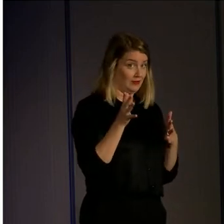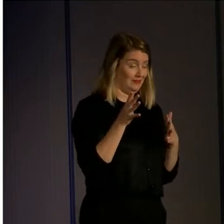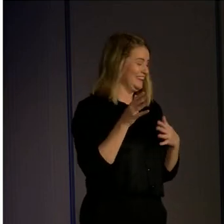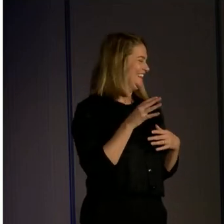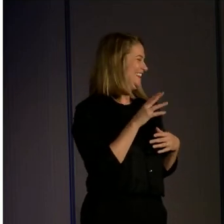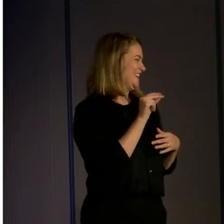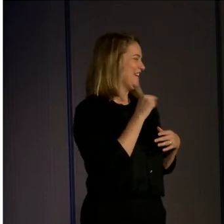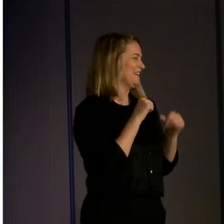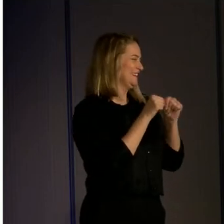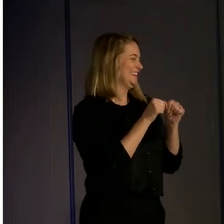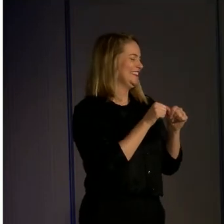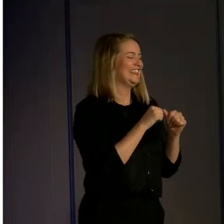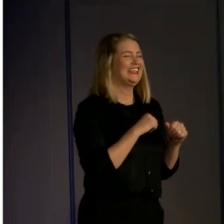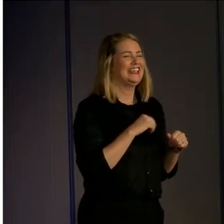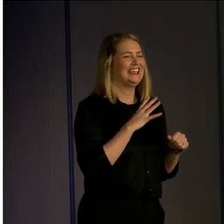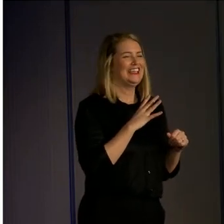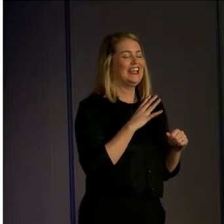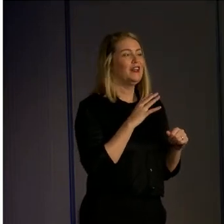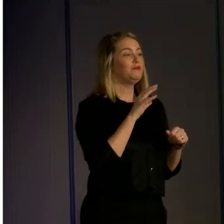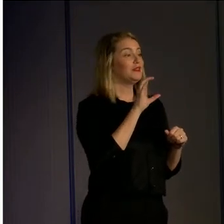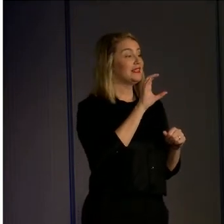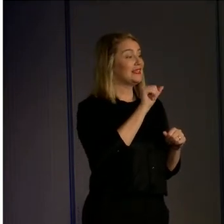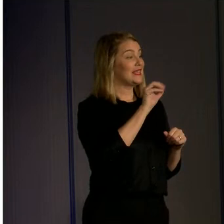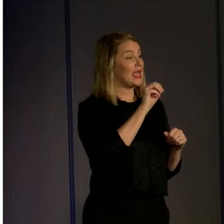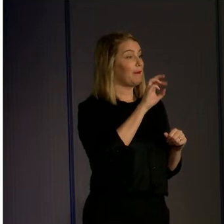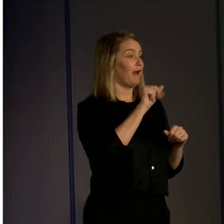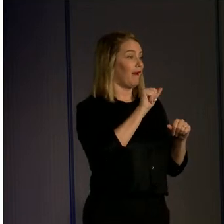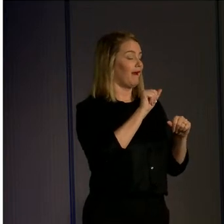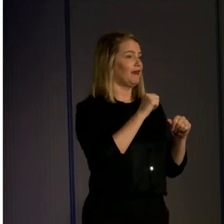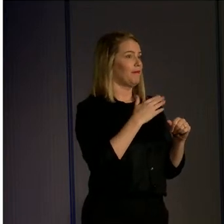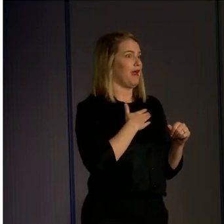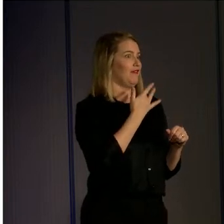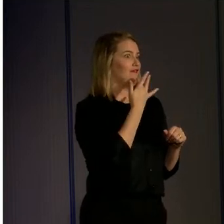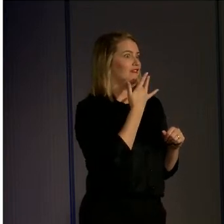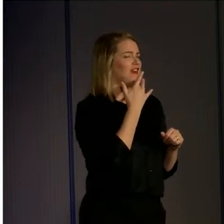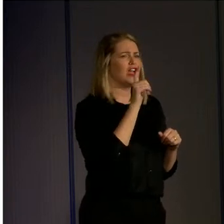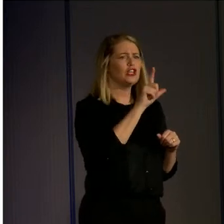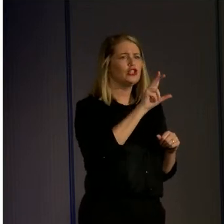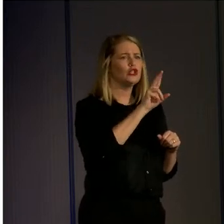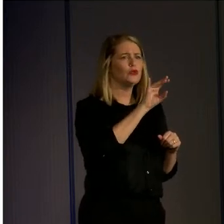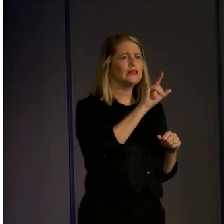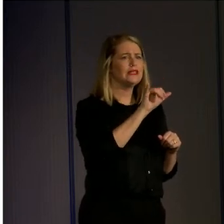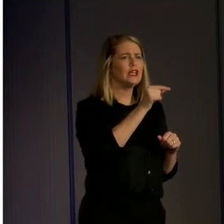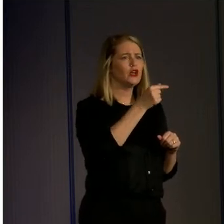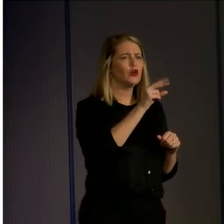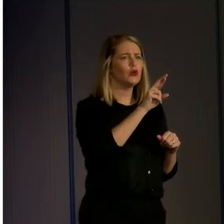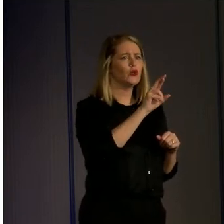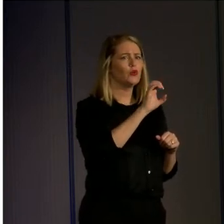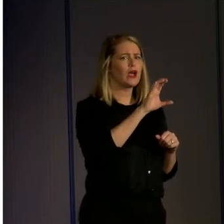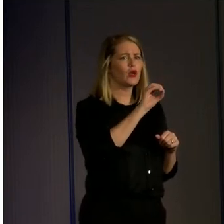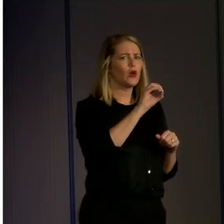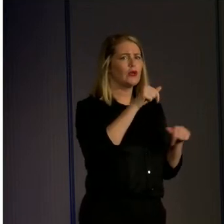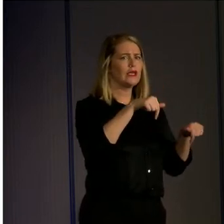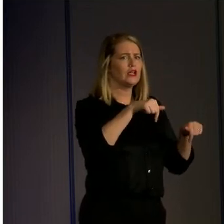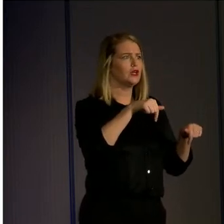Now, speaking of cameras, my favorite technology, is Lucy Greco in here? No, I don't see